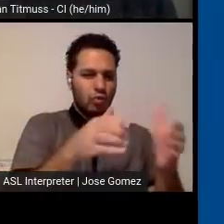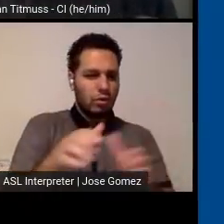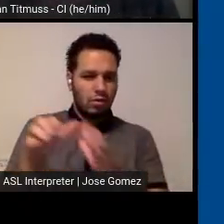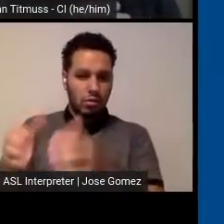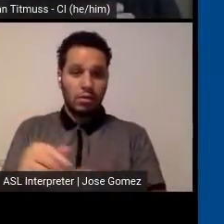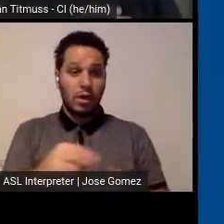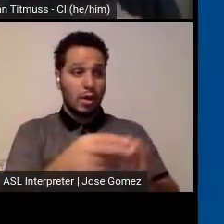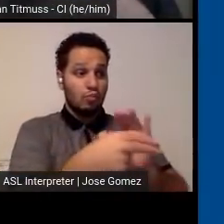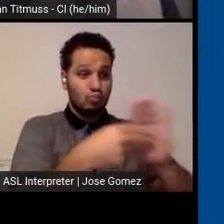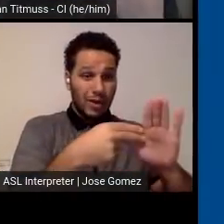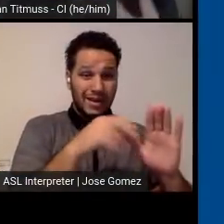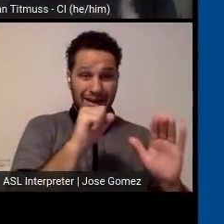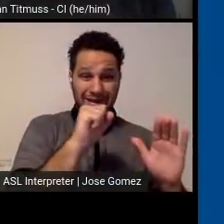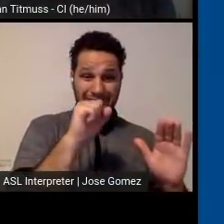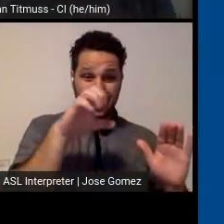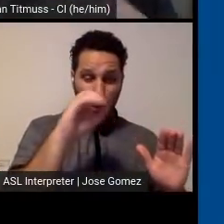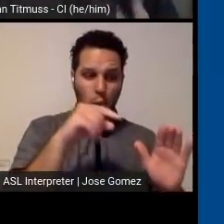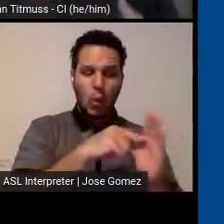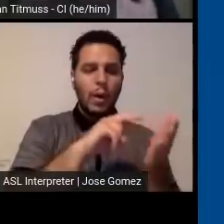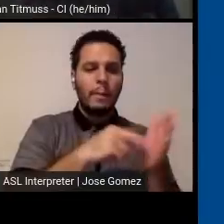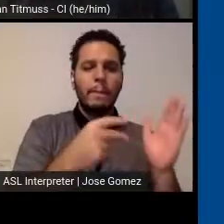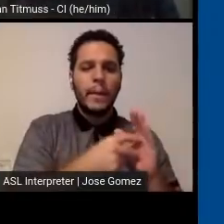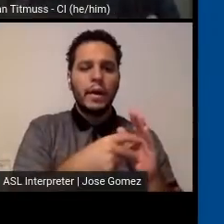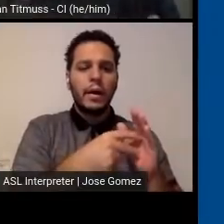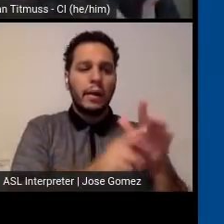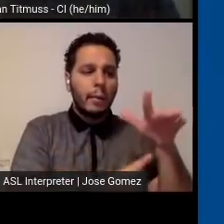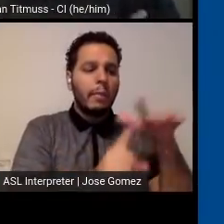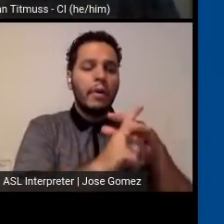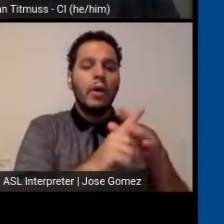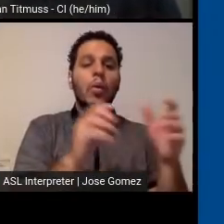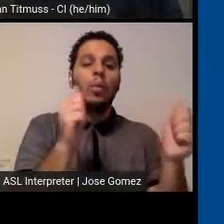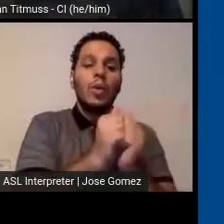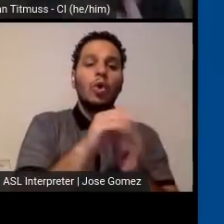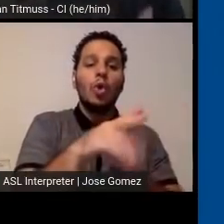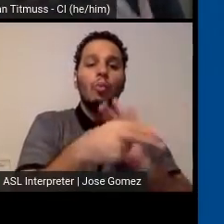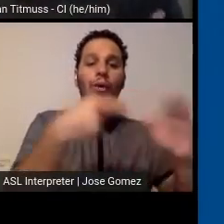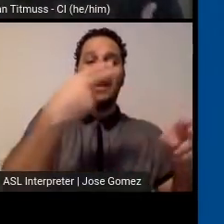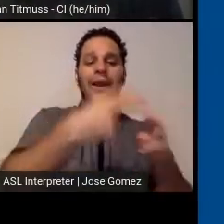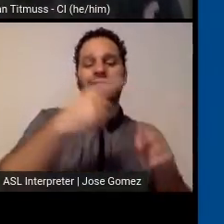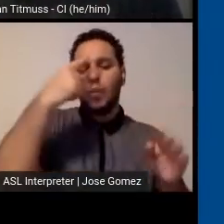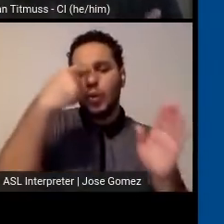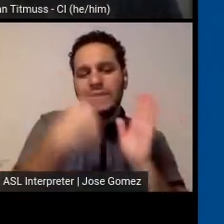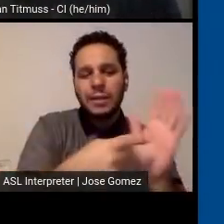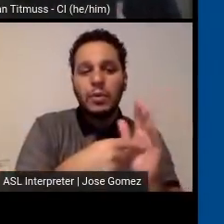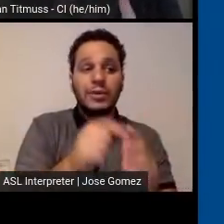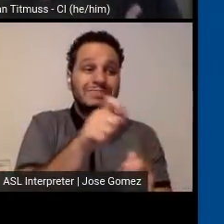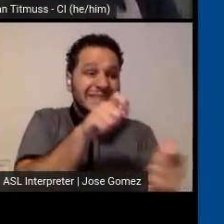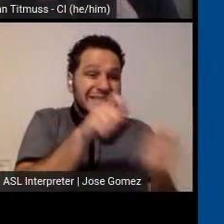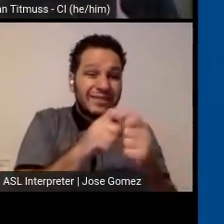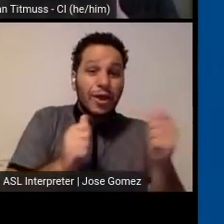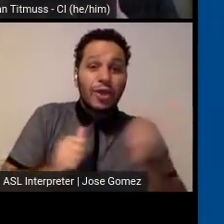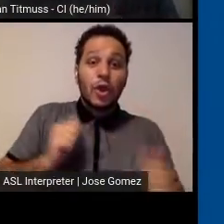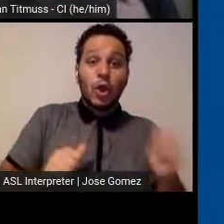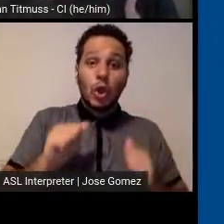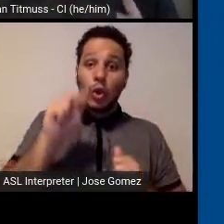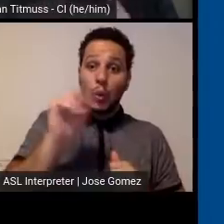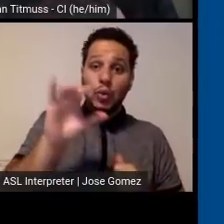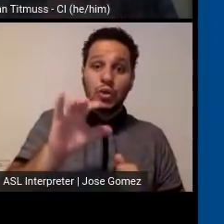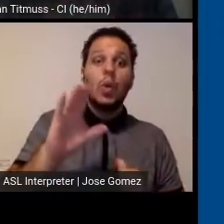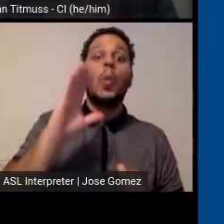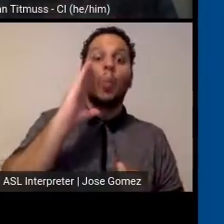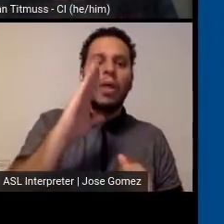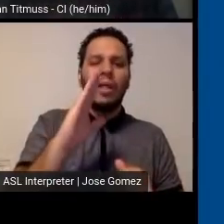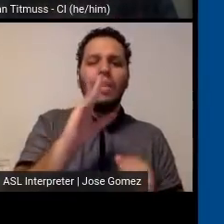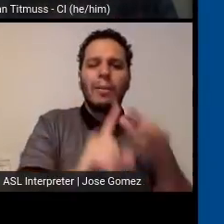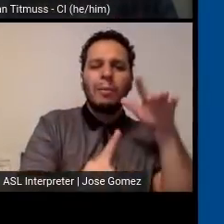Branded SEO is about appearing for search terms that contain your brand name. For example, a specific theater in New York would want to appear at the top of